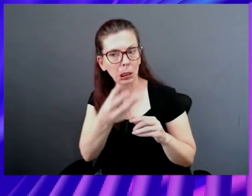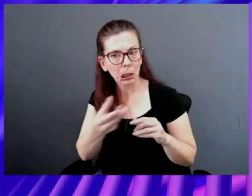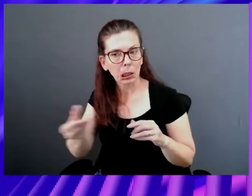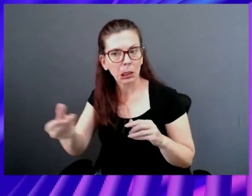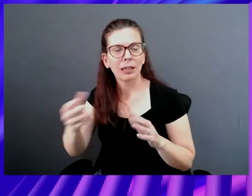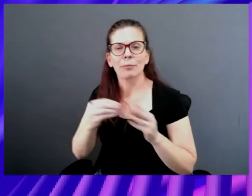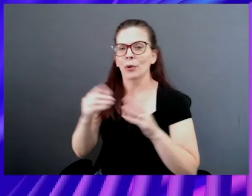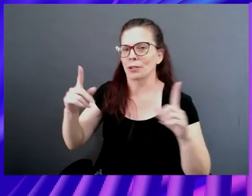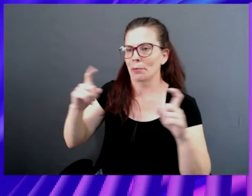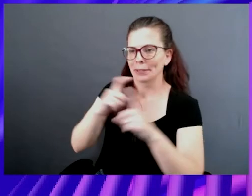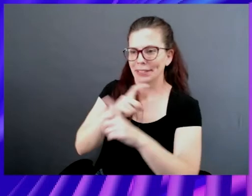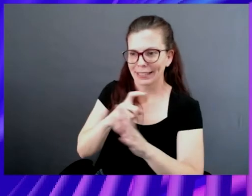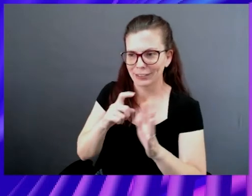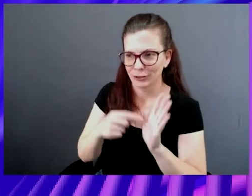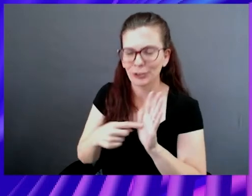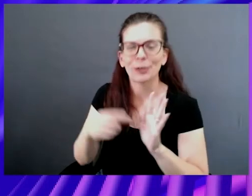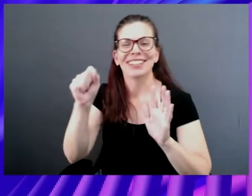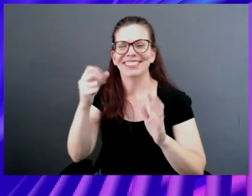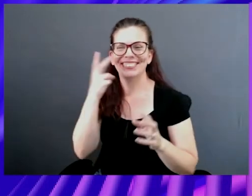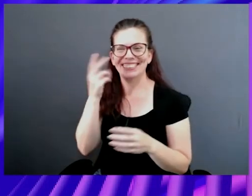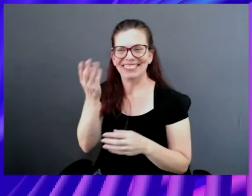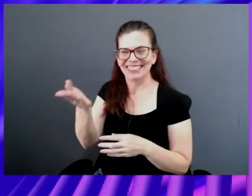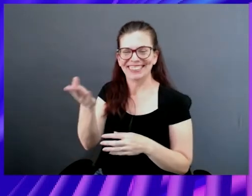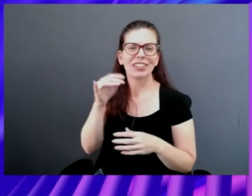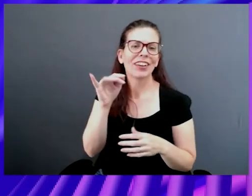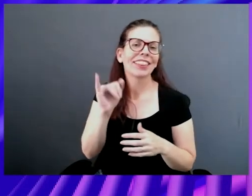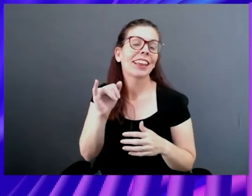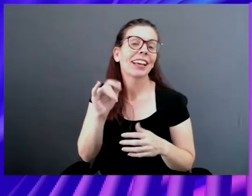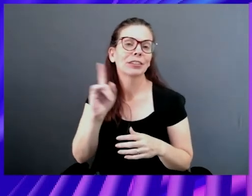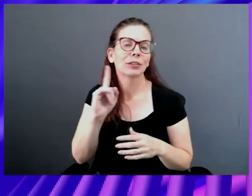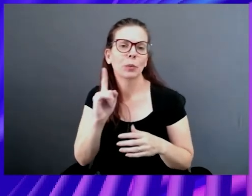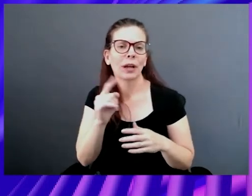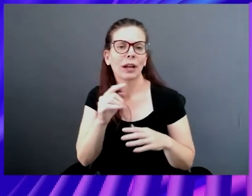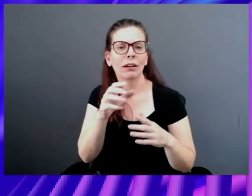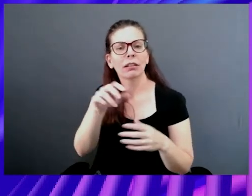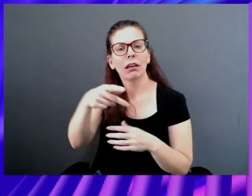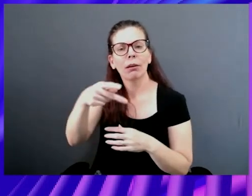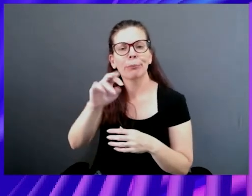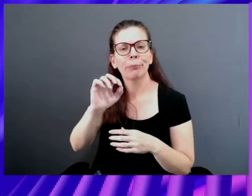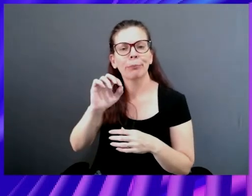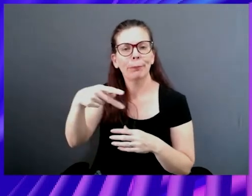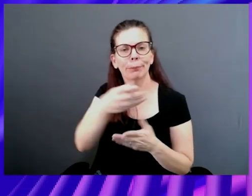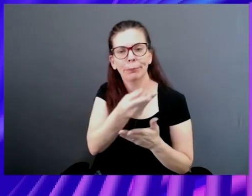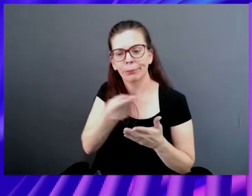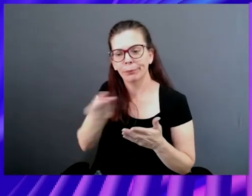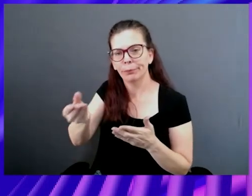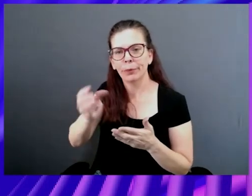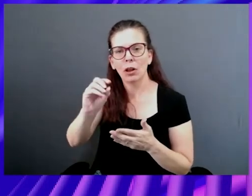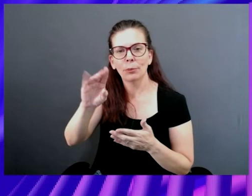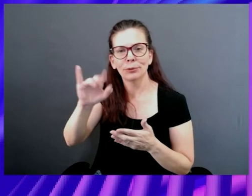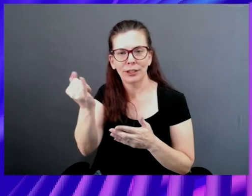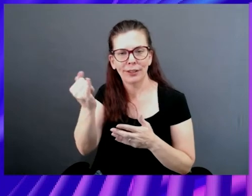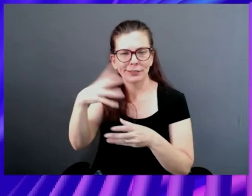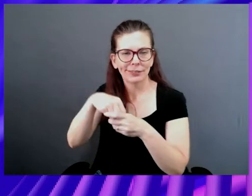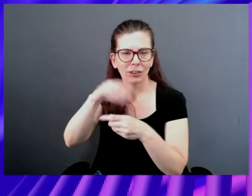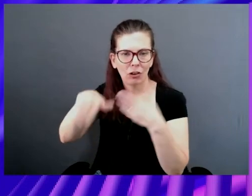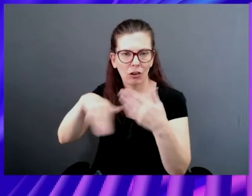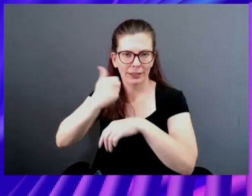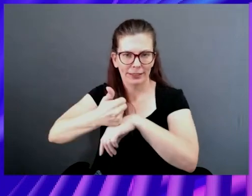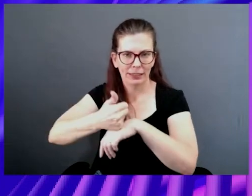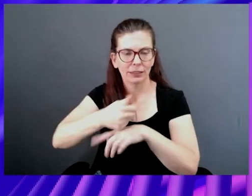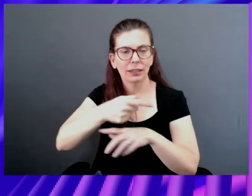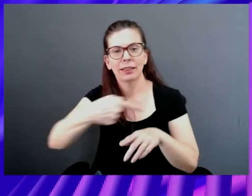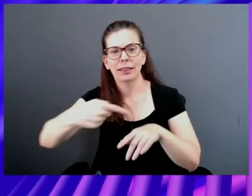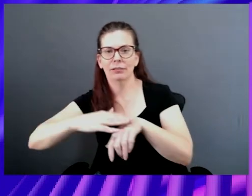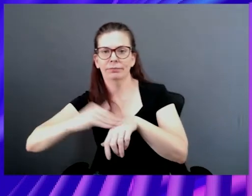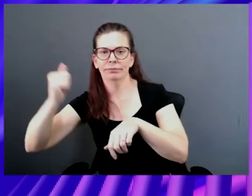I chose. Yeah, here we go. It's like here's the props object that contains all the settings. That's going to invoke this callback method.